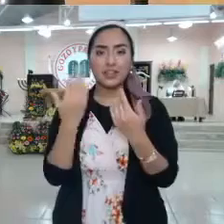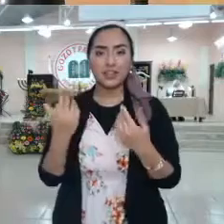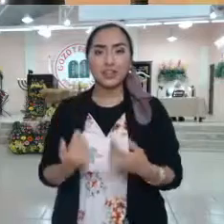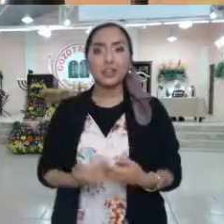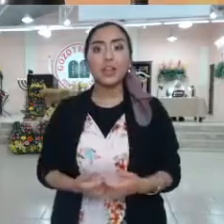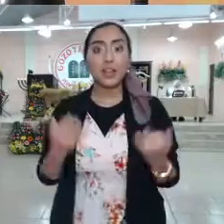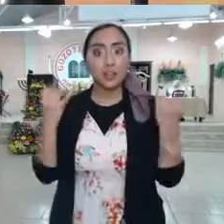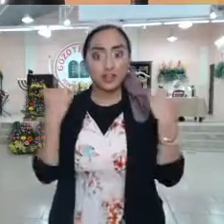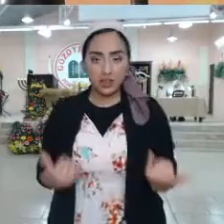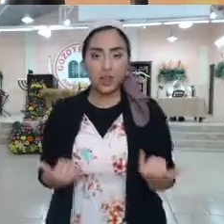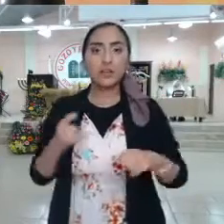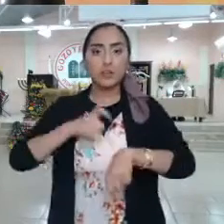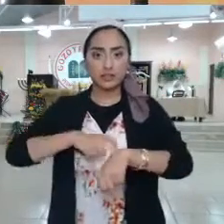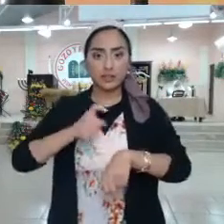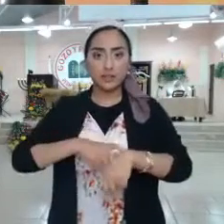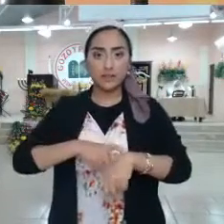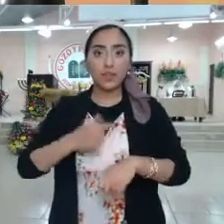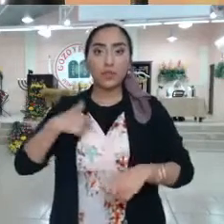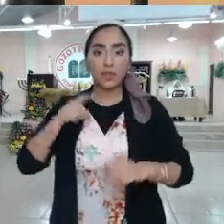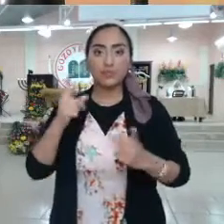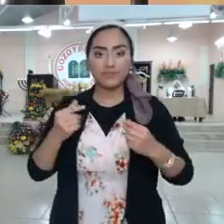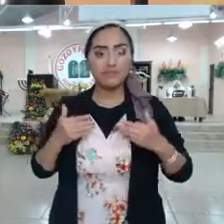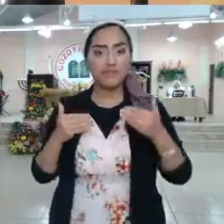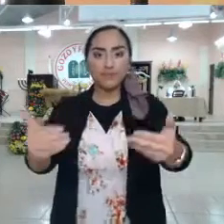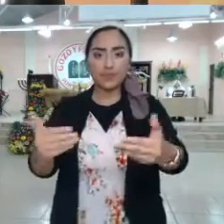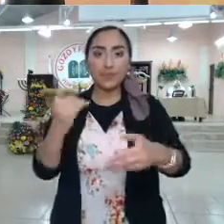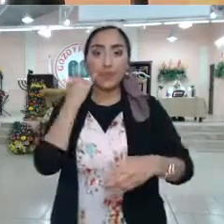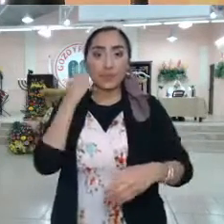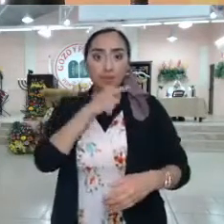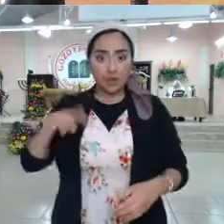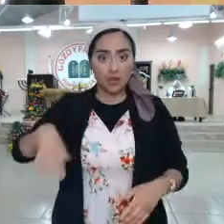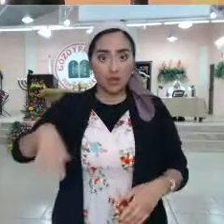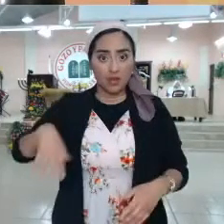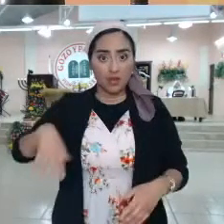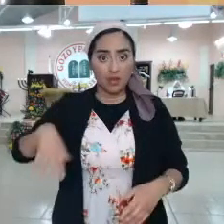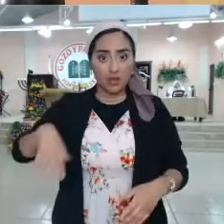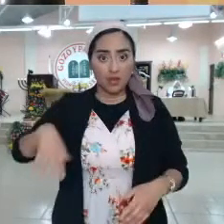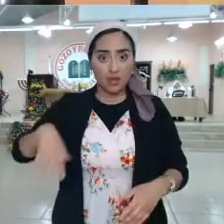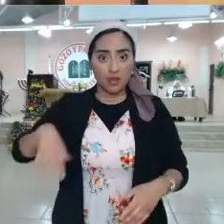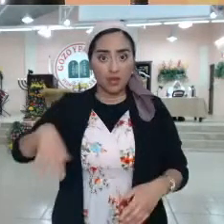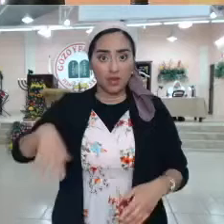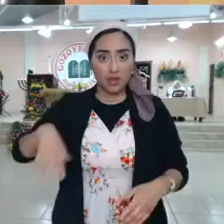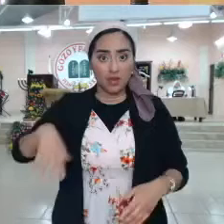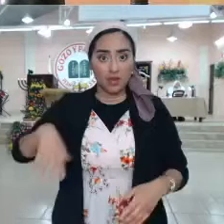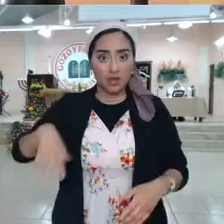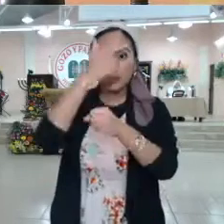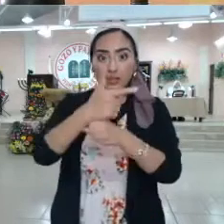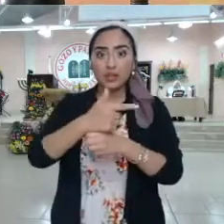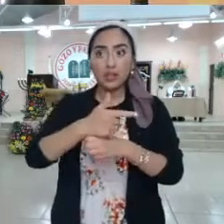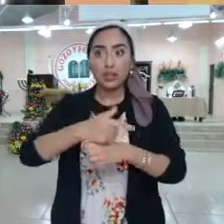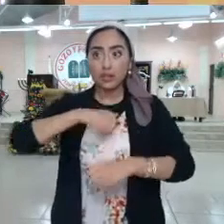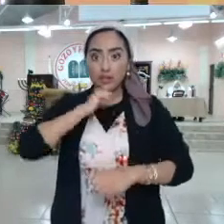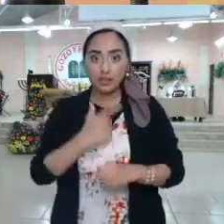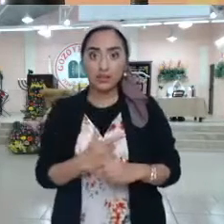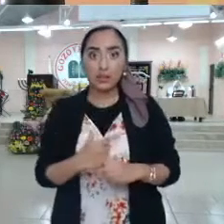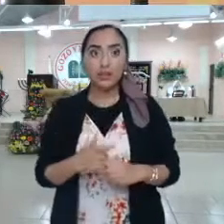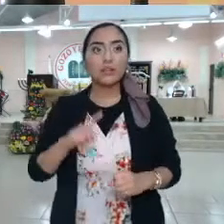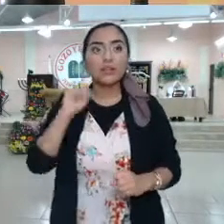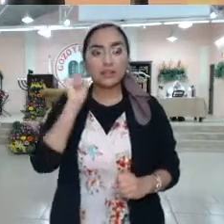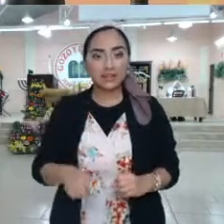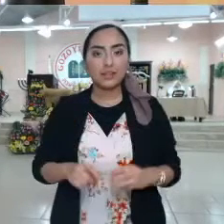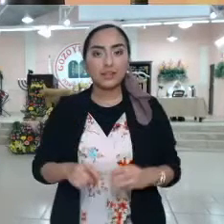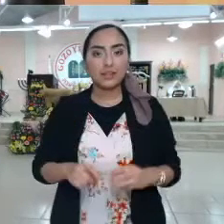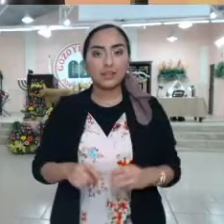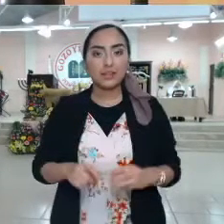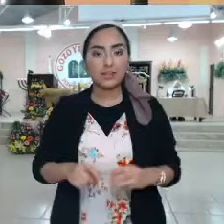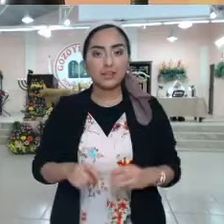Entonces, easy as llegó la that. hora So it's the de time llevarlo a la now práctica. to Si do no has it, to arreglado practice algunas it. If you cosas, haven't por fixed favor, some things, please, hermanos, brother, hermanas, sisters,